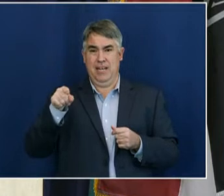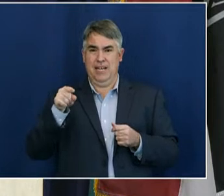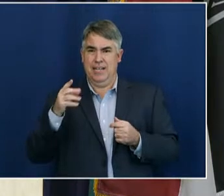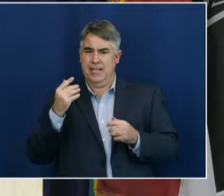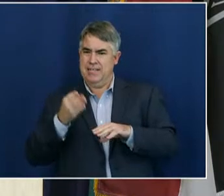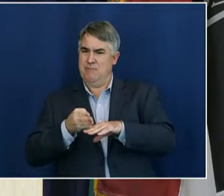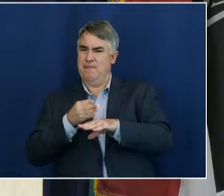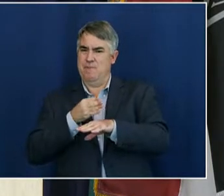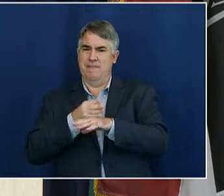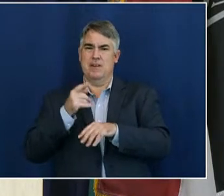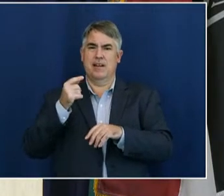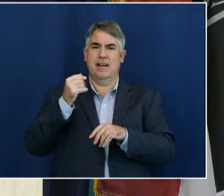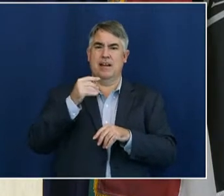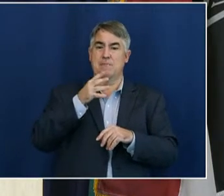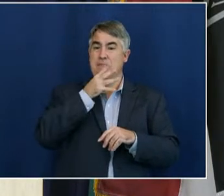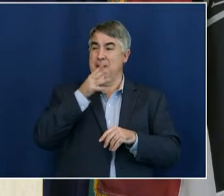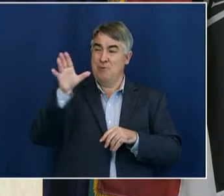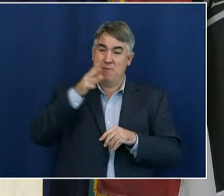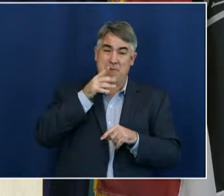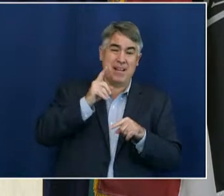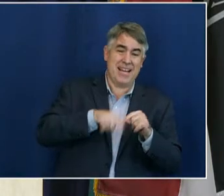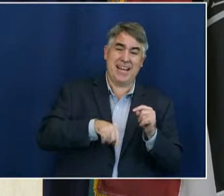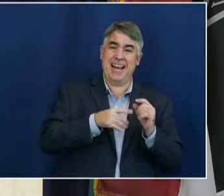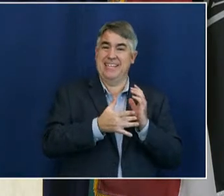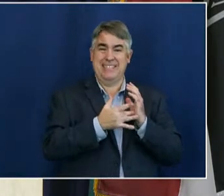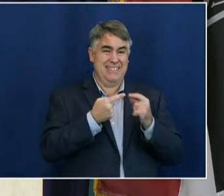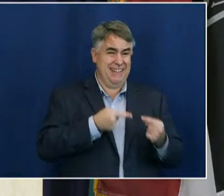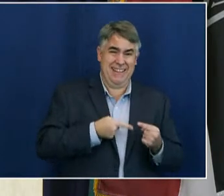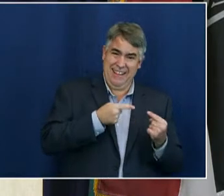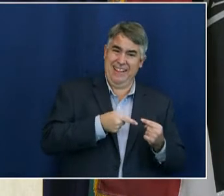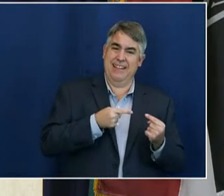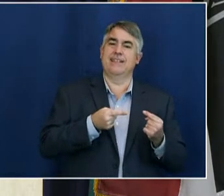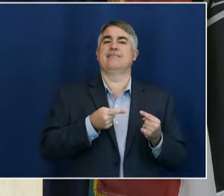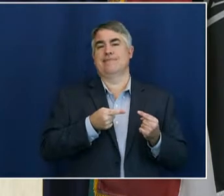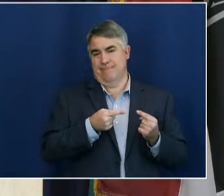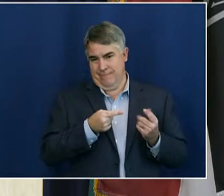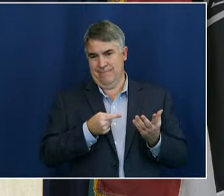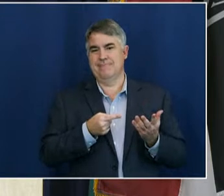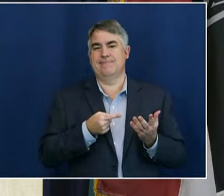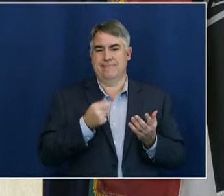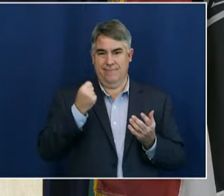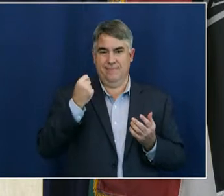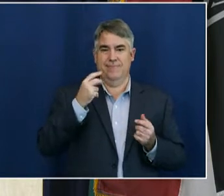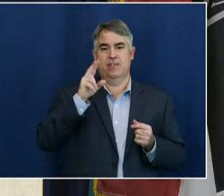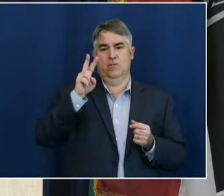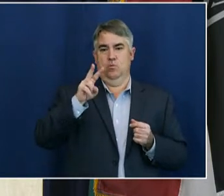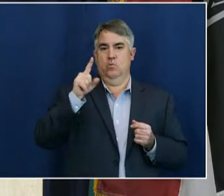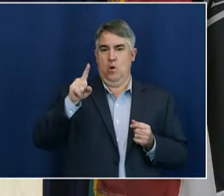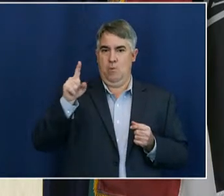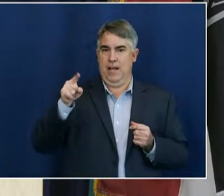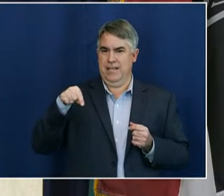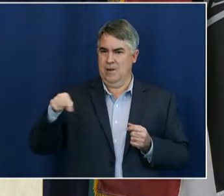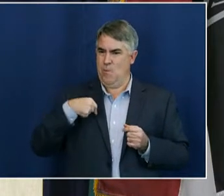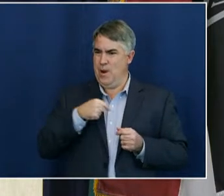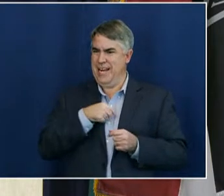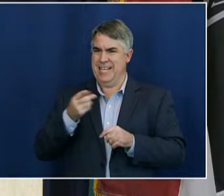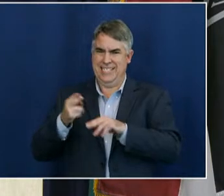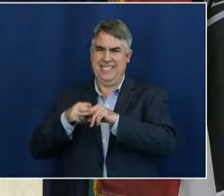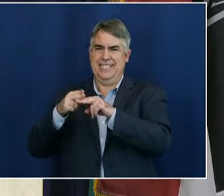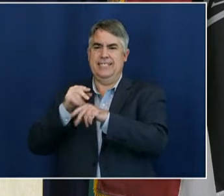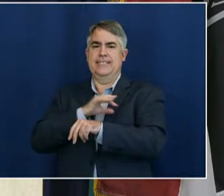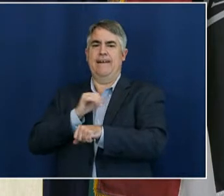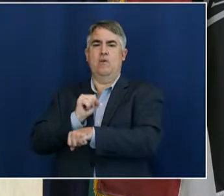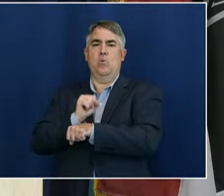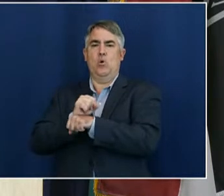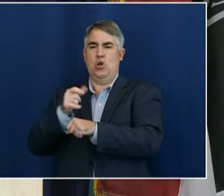if she can't access it. And so in that instance, you call 211. We're increasing staffing significantly to 211. And